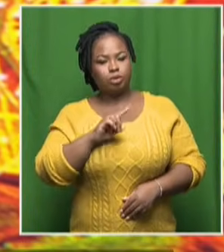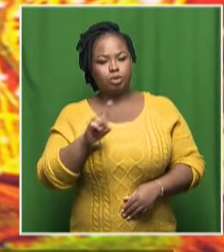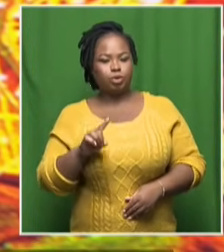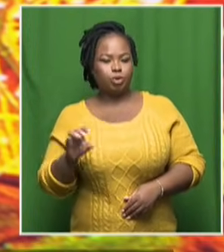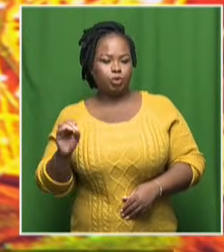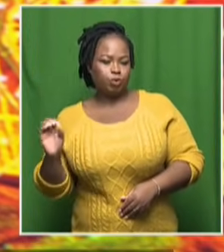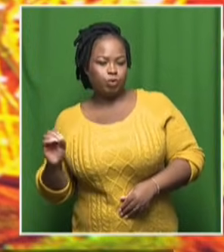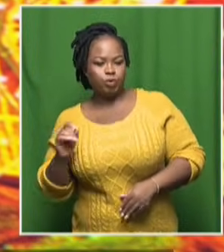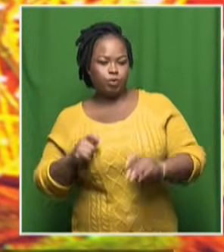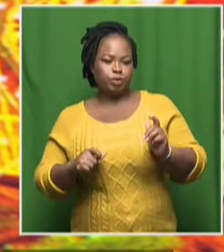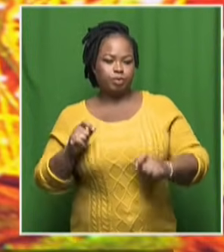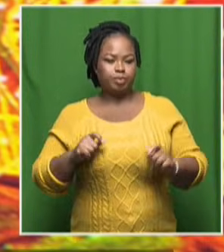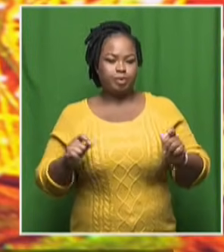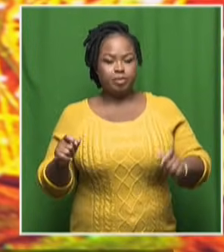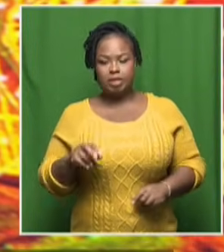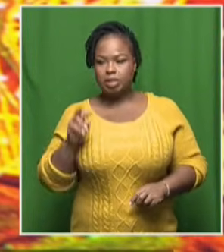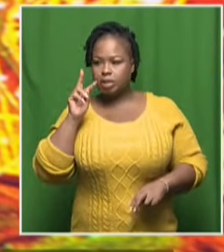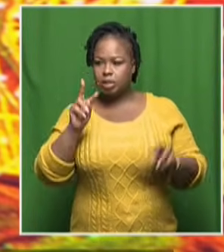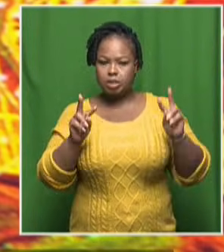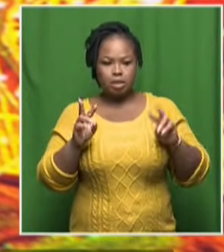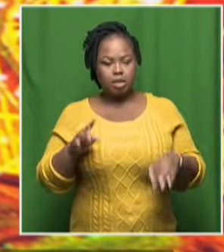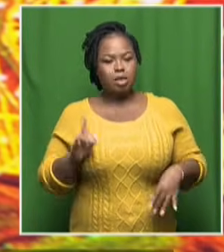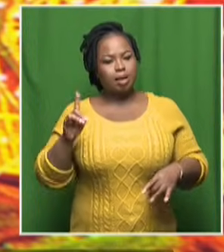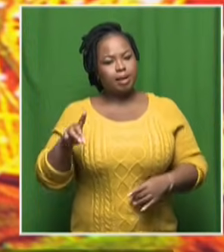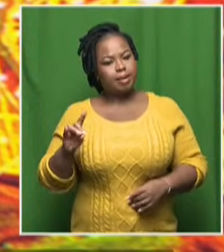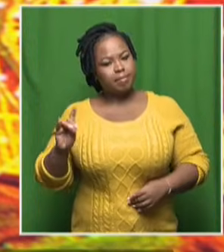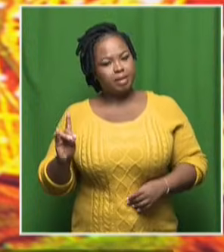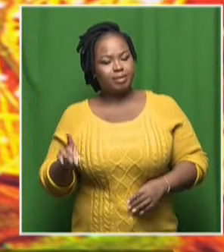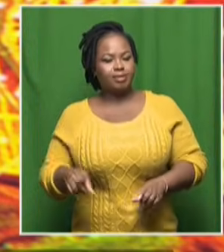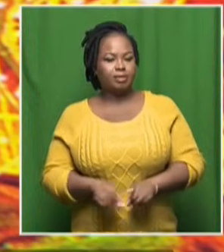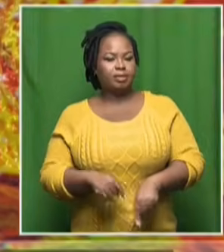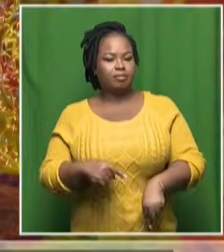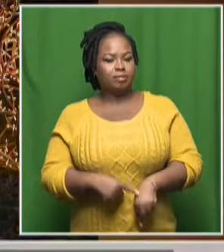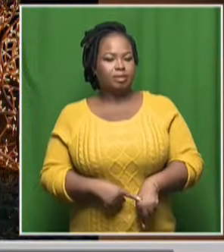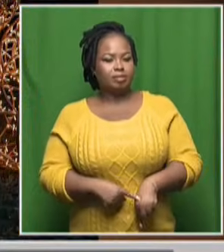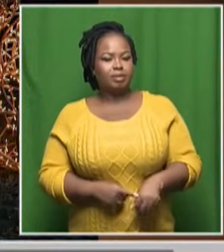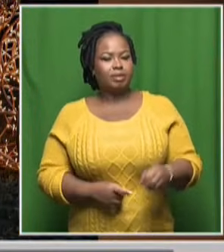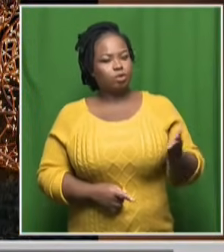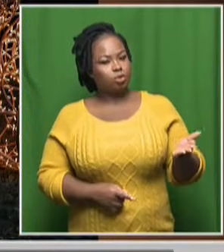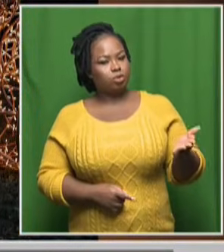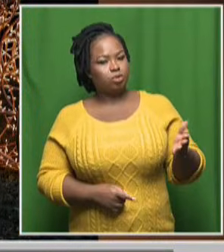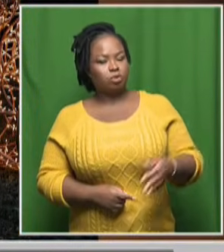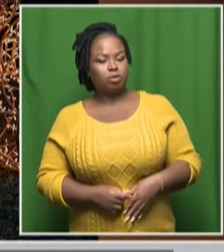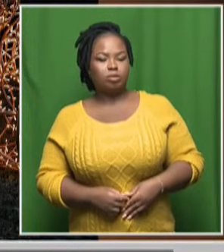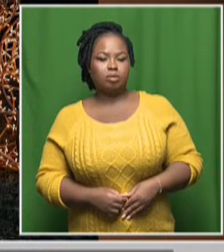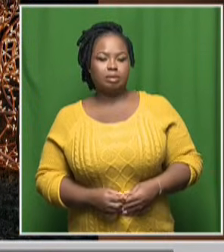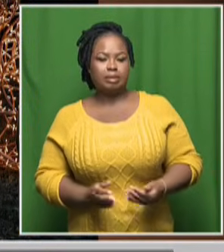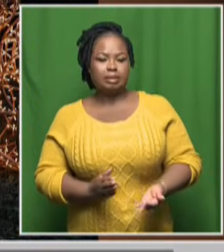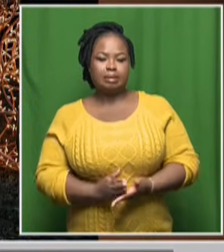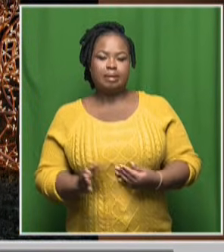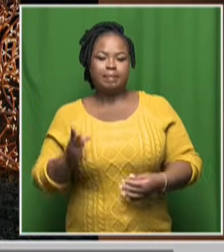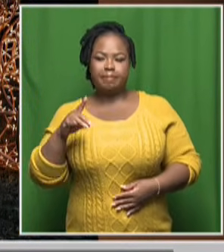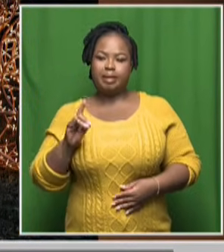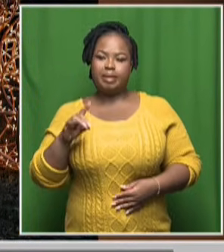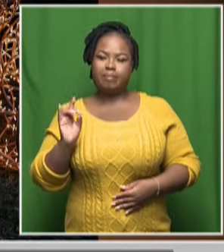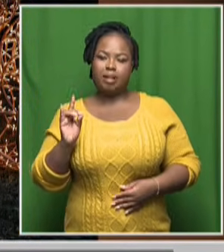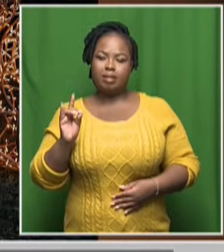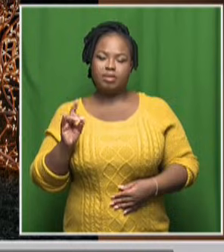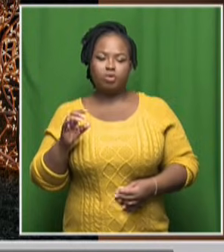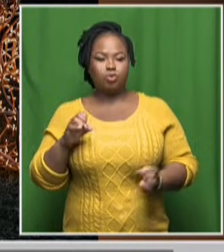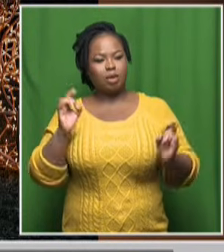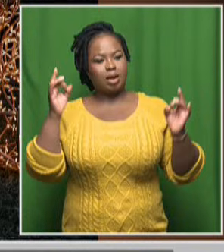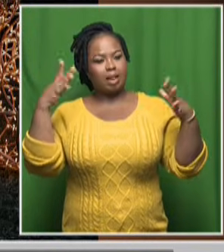where people can come in and see live animals. But alongside that, there's also this illuminated structures of animals. You know,